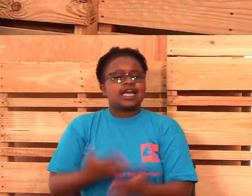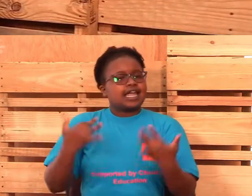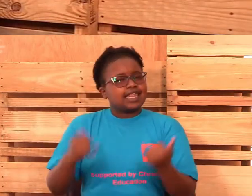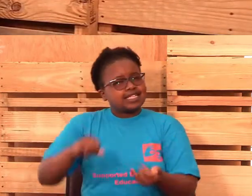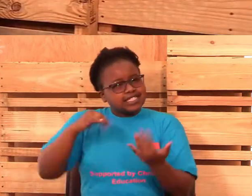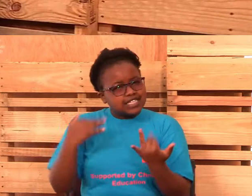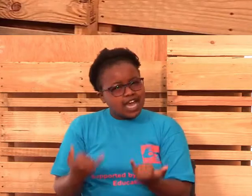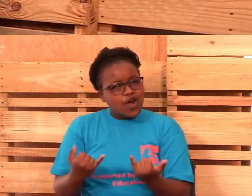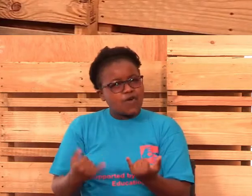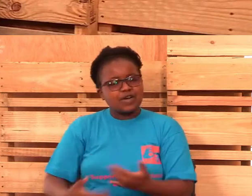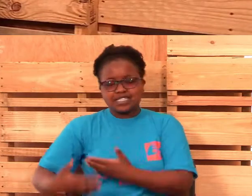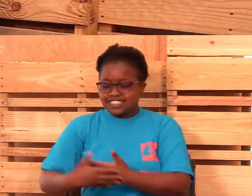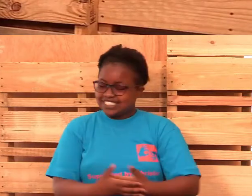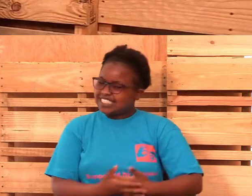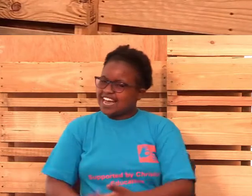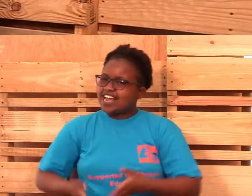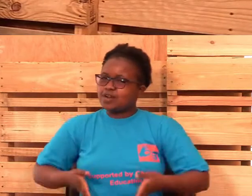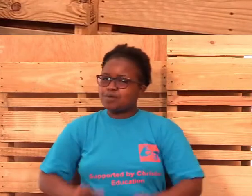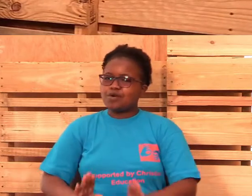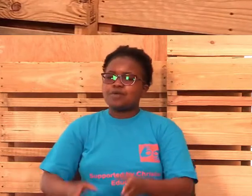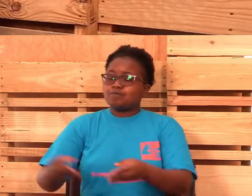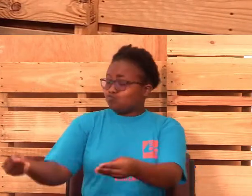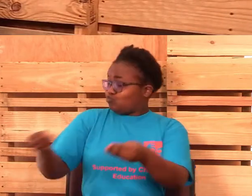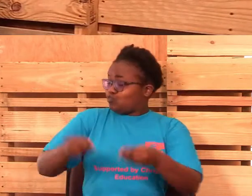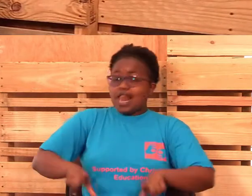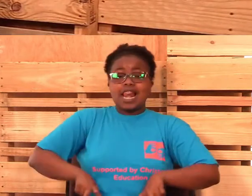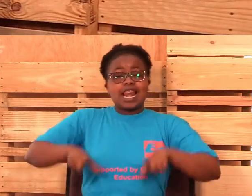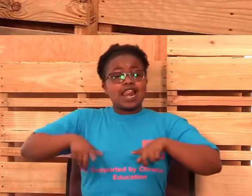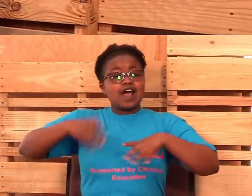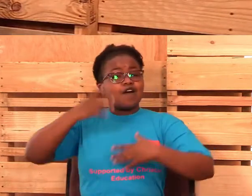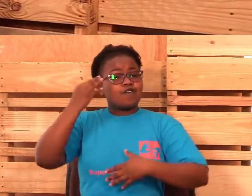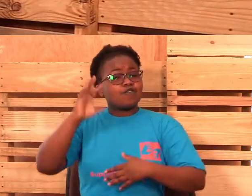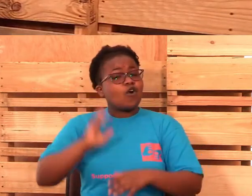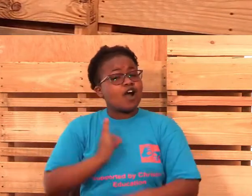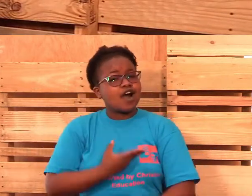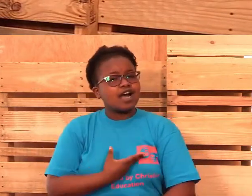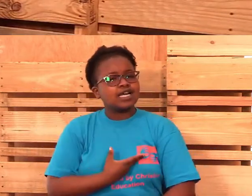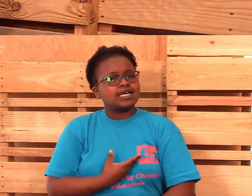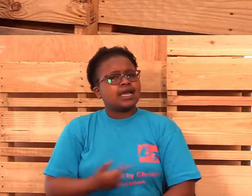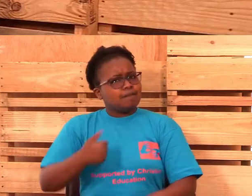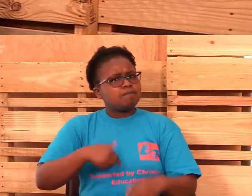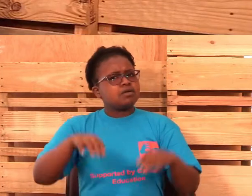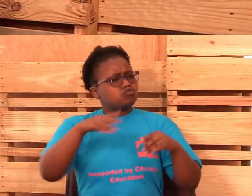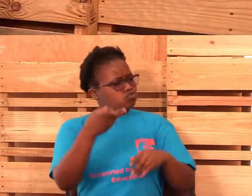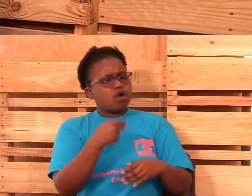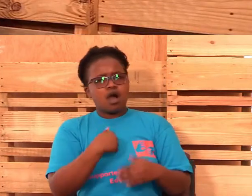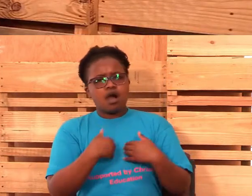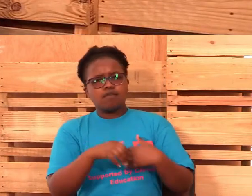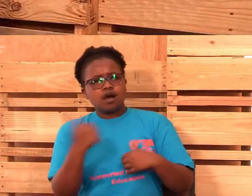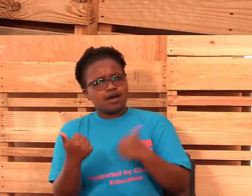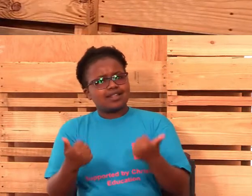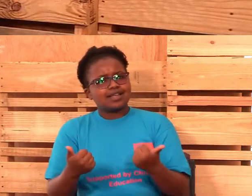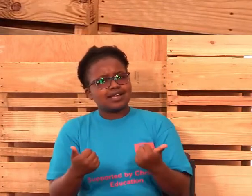child that is born brings life to us. Do you have anything else to say, Pumbaa? Oh, yes, we heard a